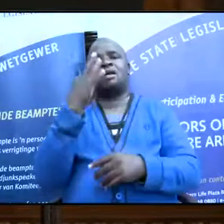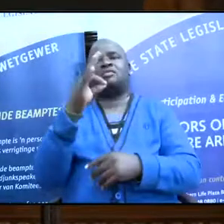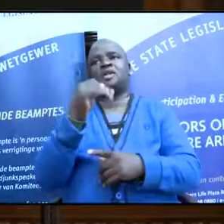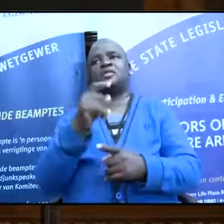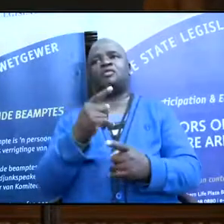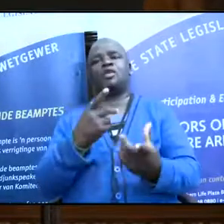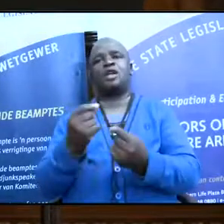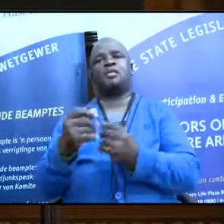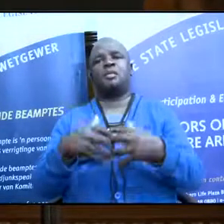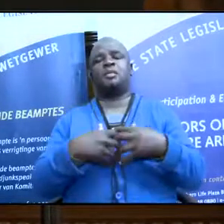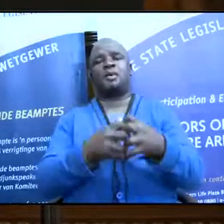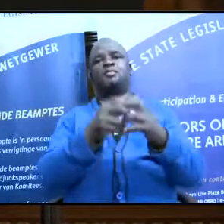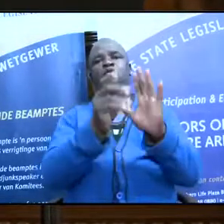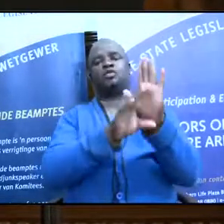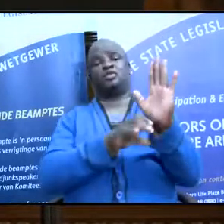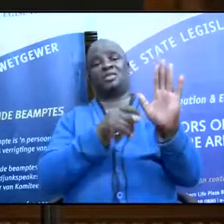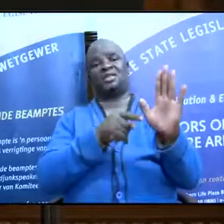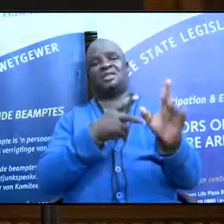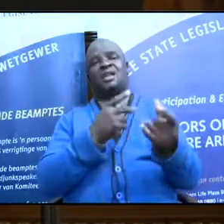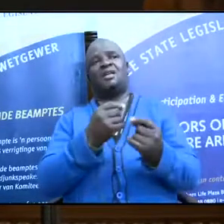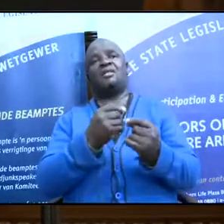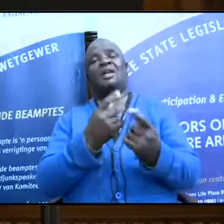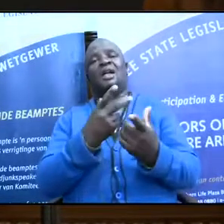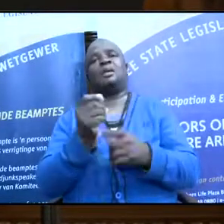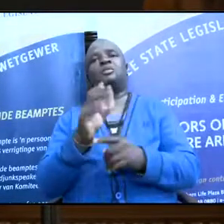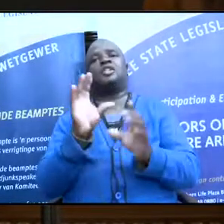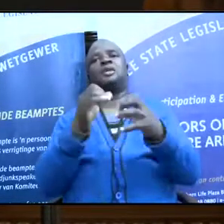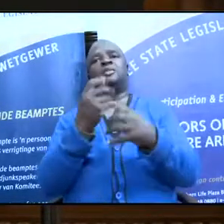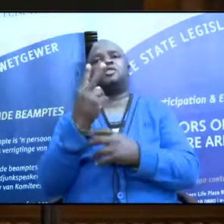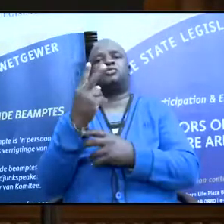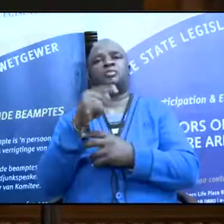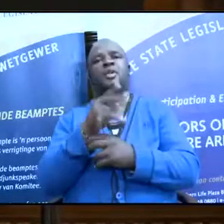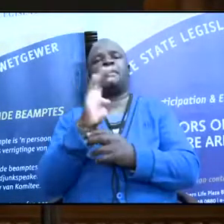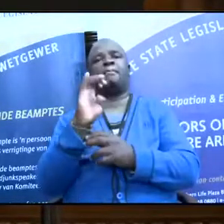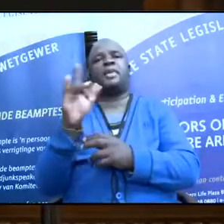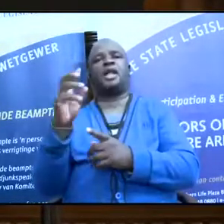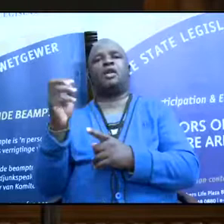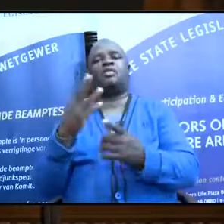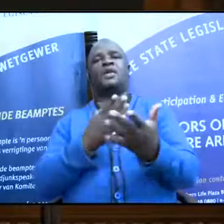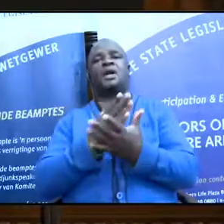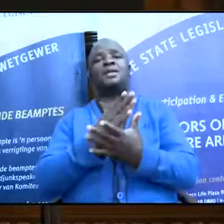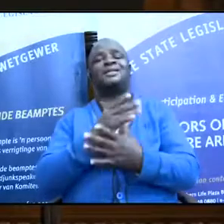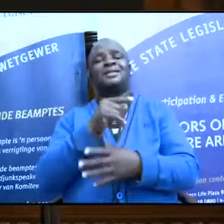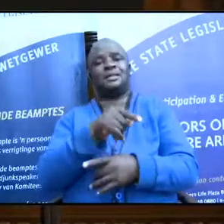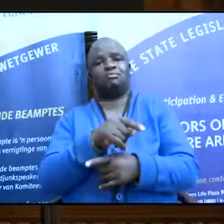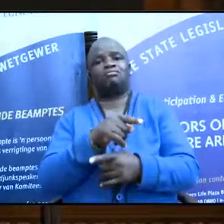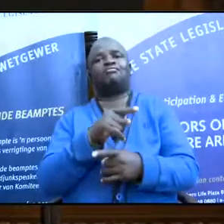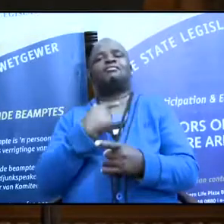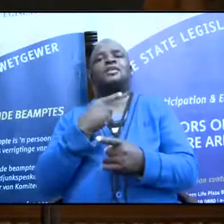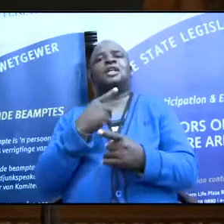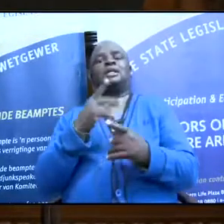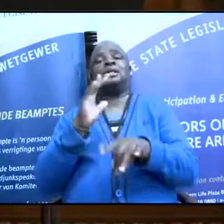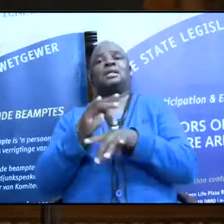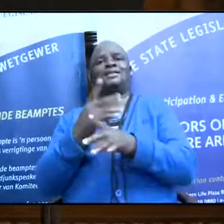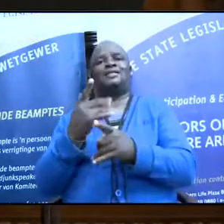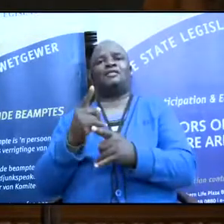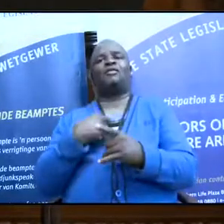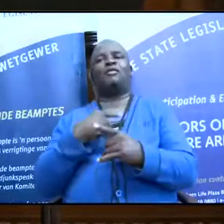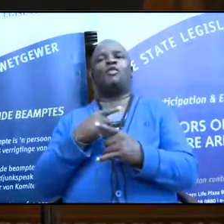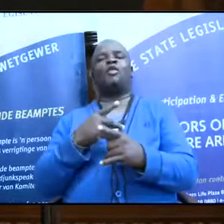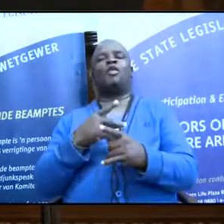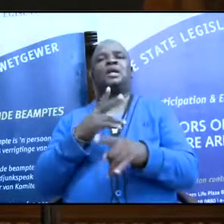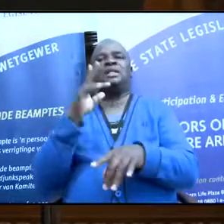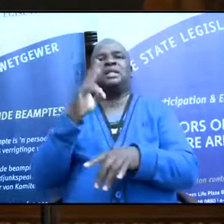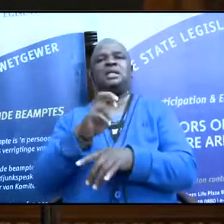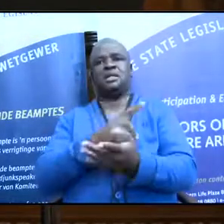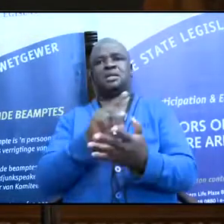consists of the bill of rights which is also sensitive to the welfare of workers this must be